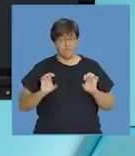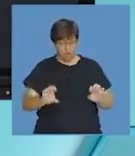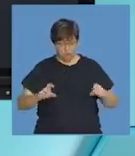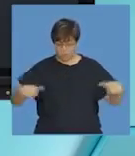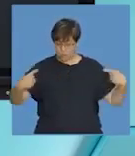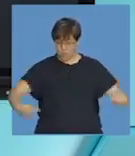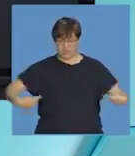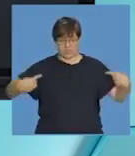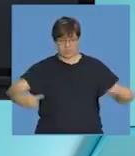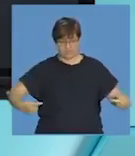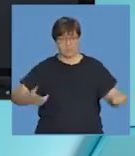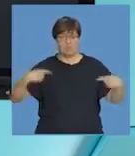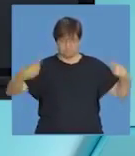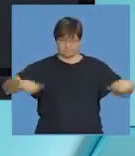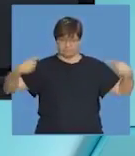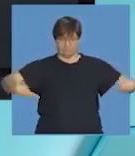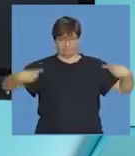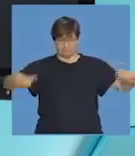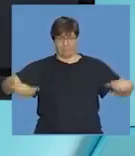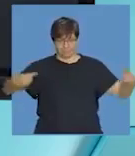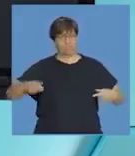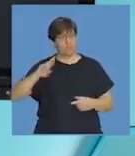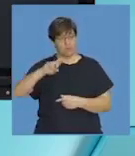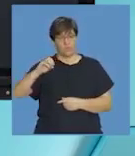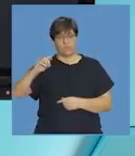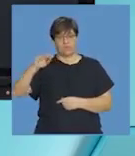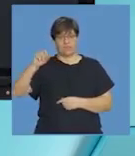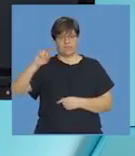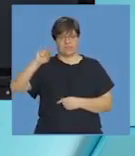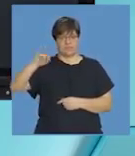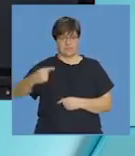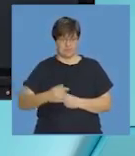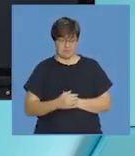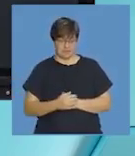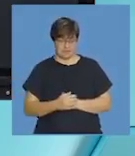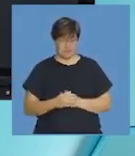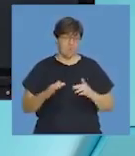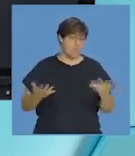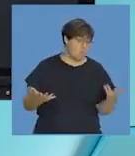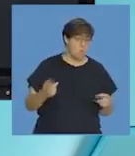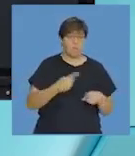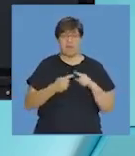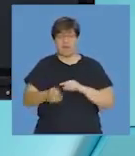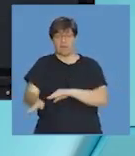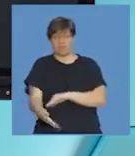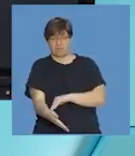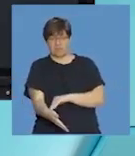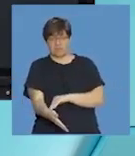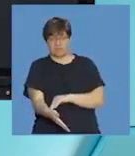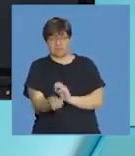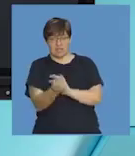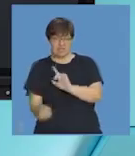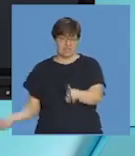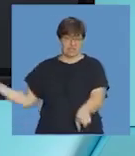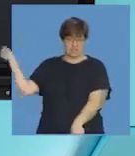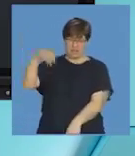the wheels turn. That's rotating, okay? Or if you're playing cricket, spin